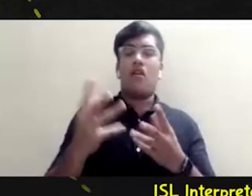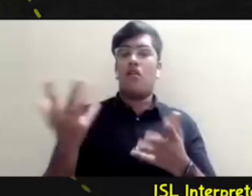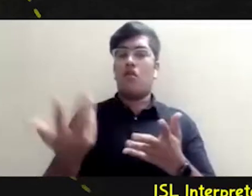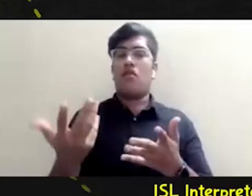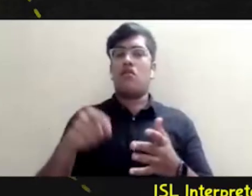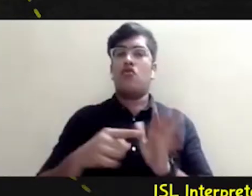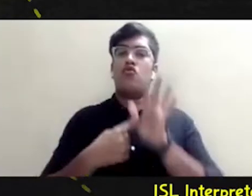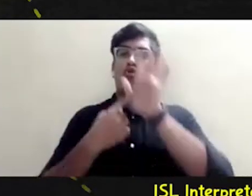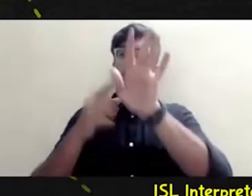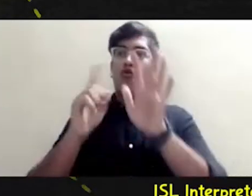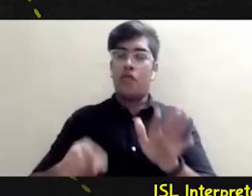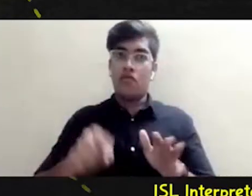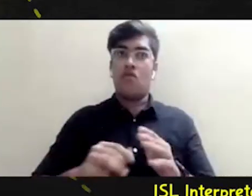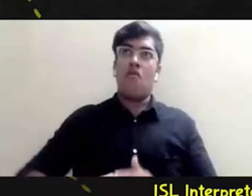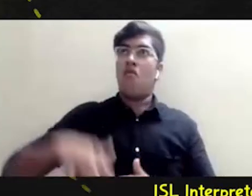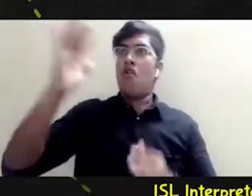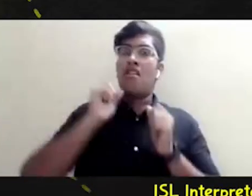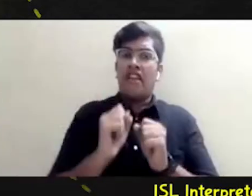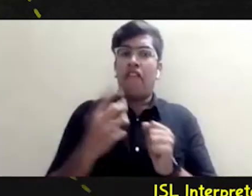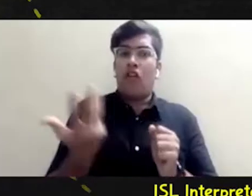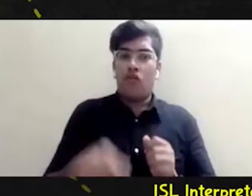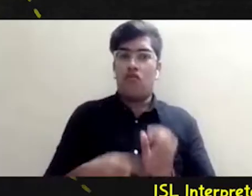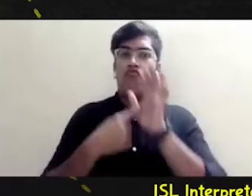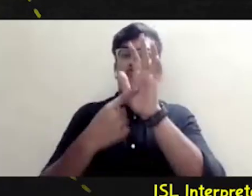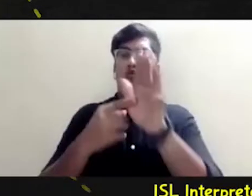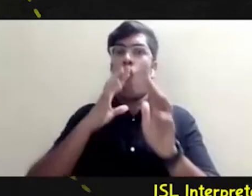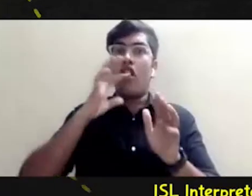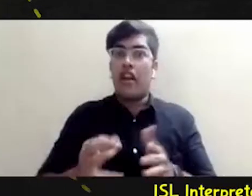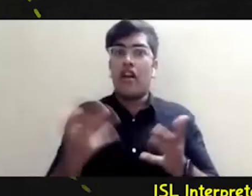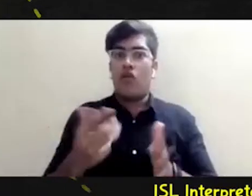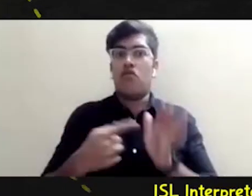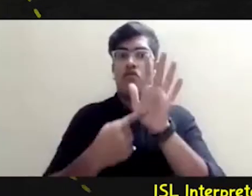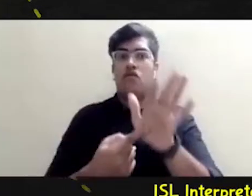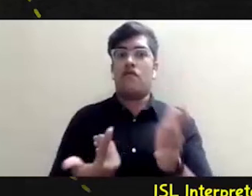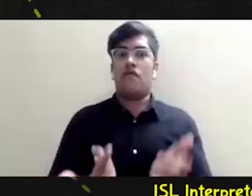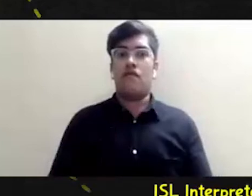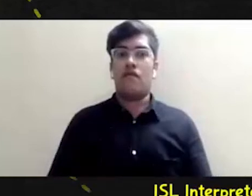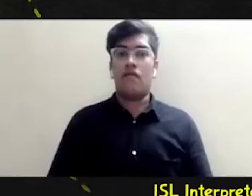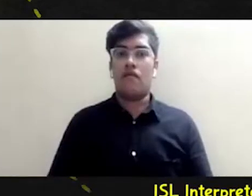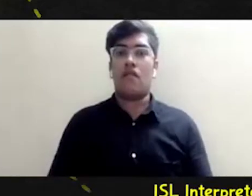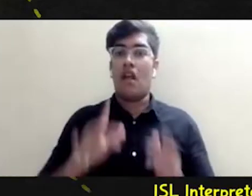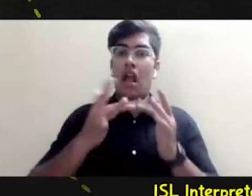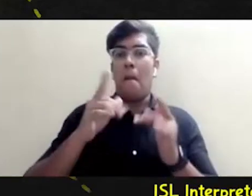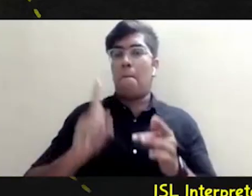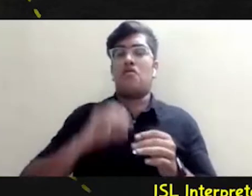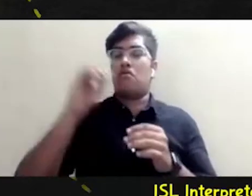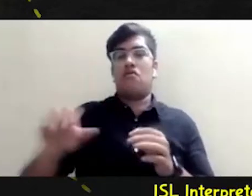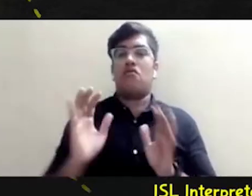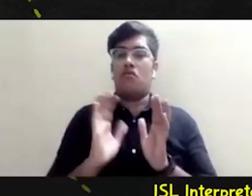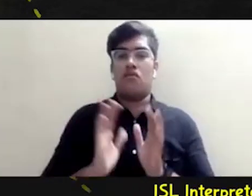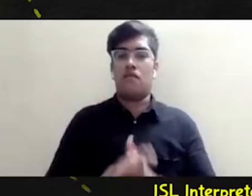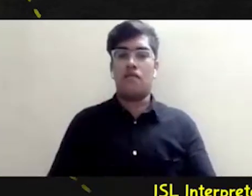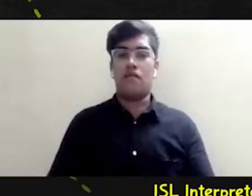is to show the magnitude of that data and how real it is. And maybe that doesn't mean putting it on the internet. Sure.